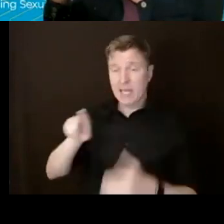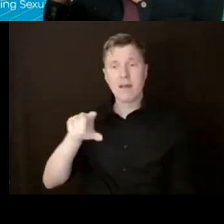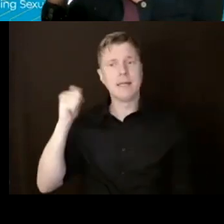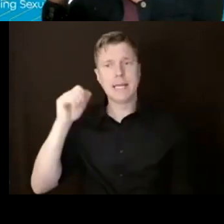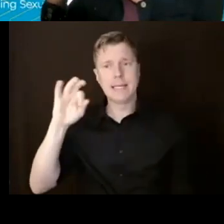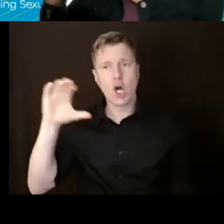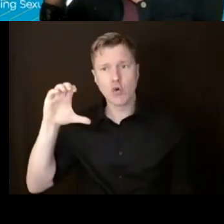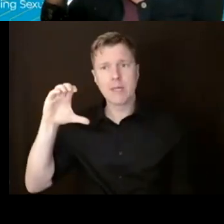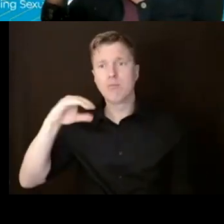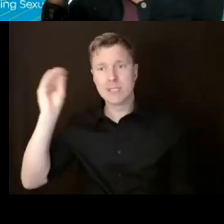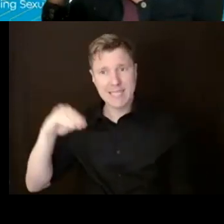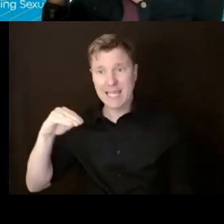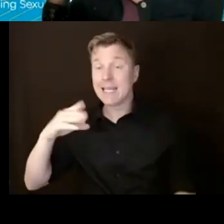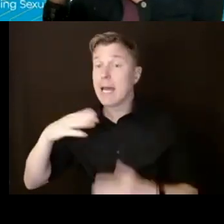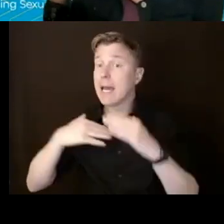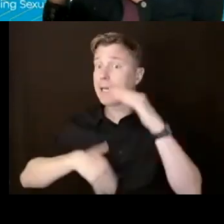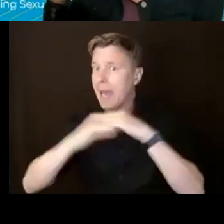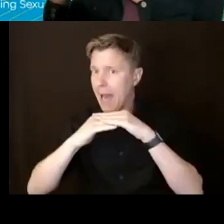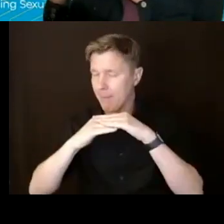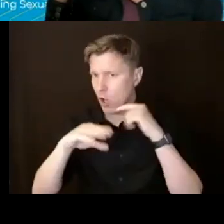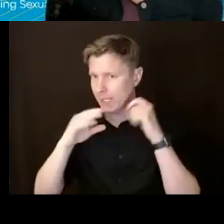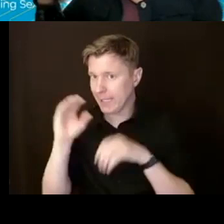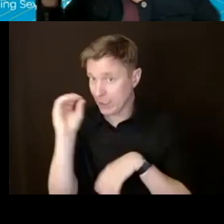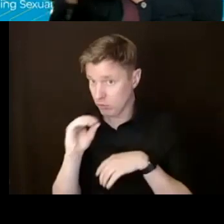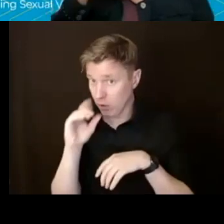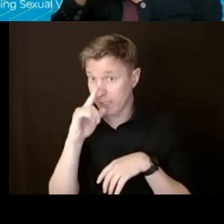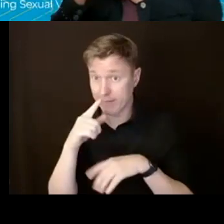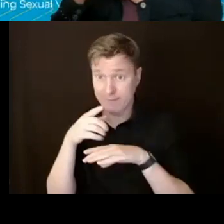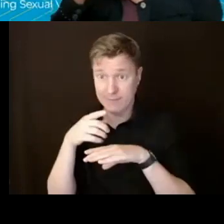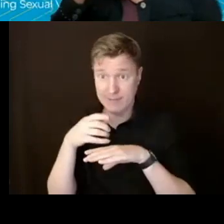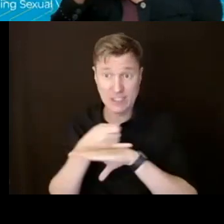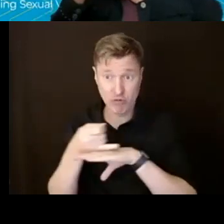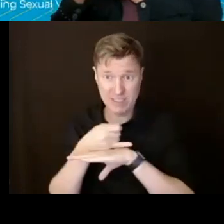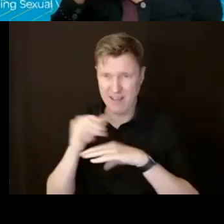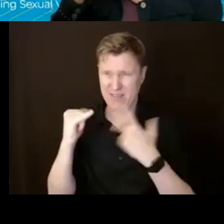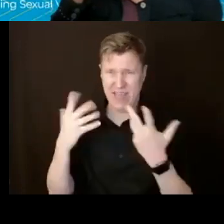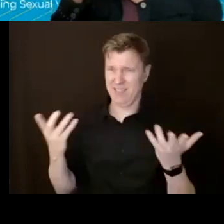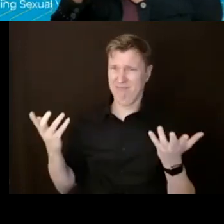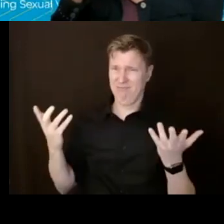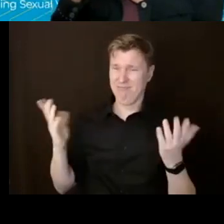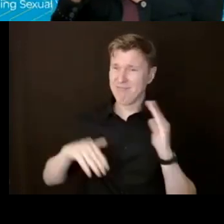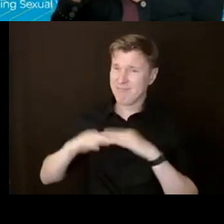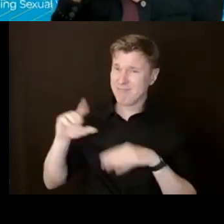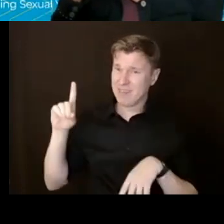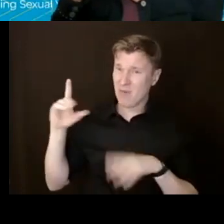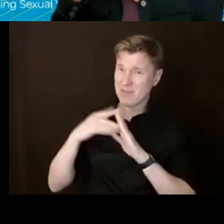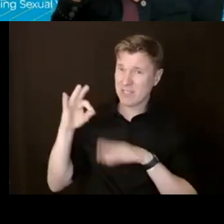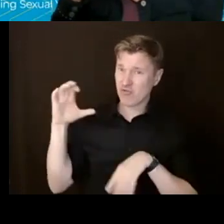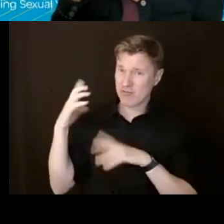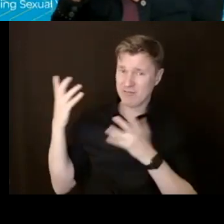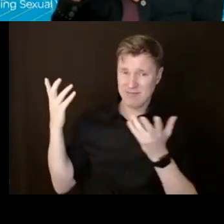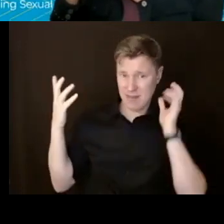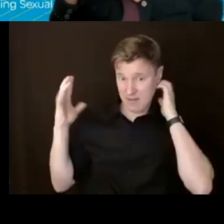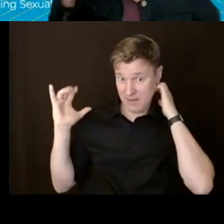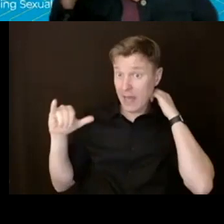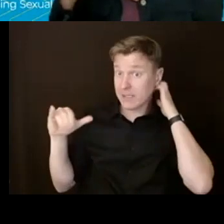1,900% cap on interest in the state, and that's, you know, obviously legislated and allowed